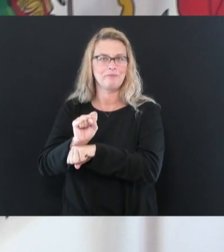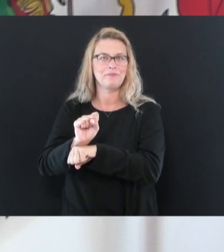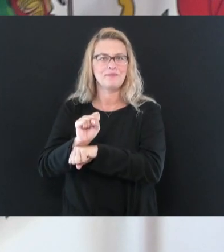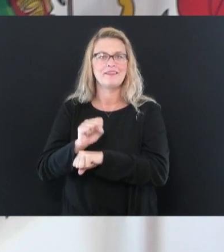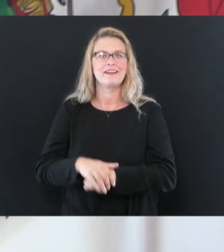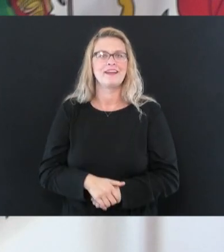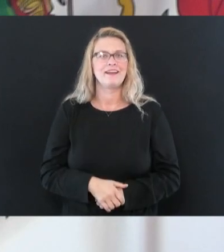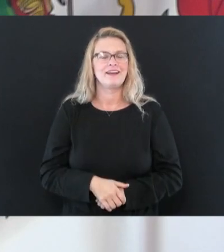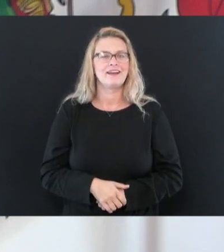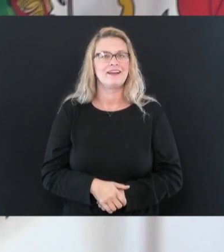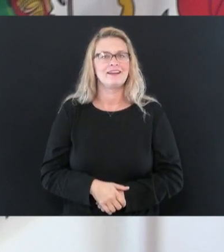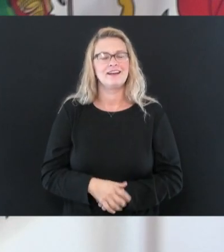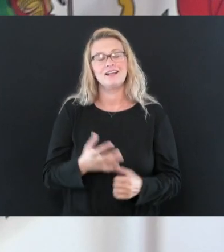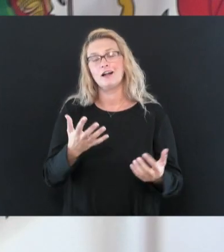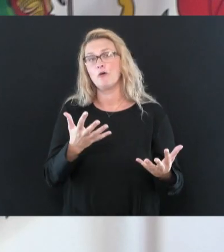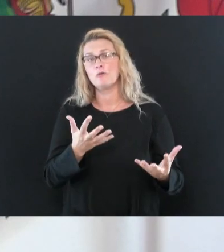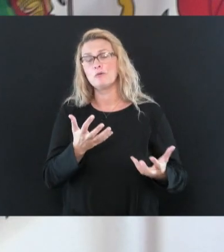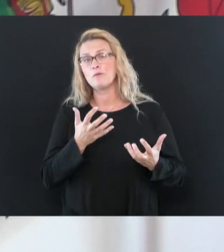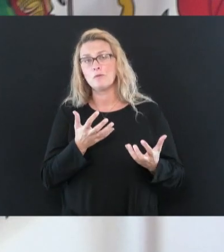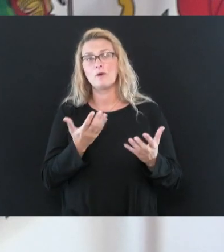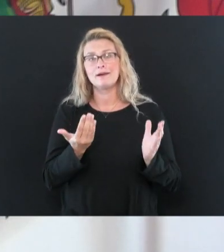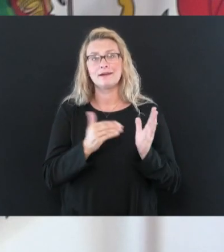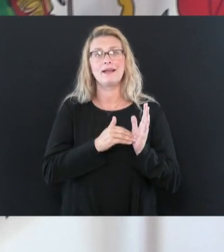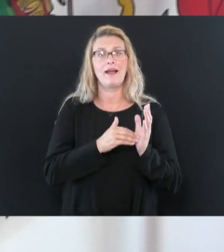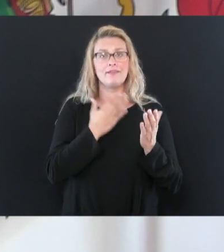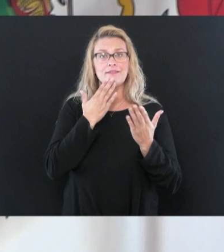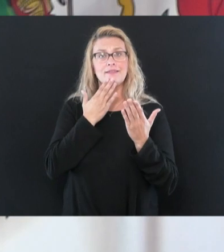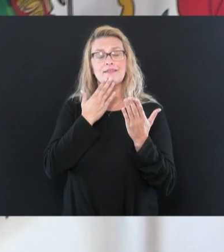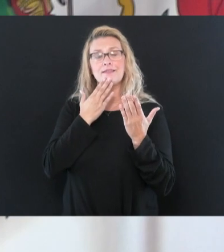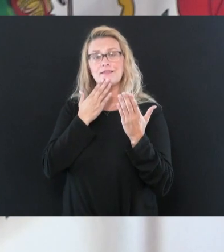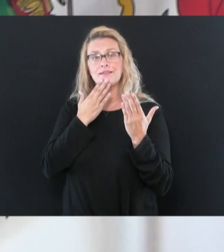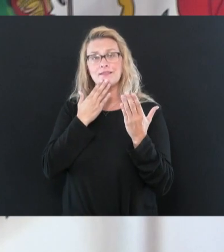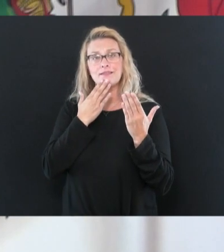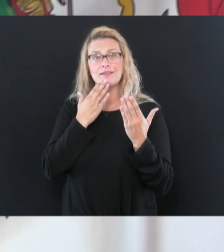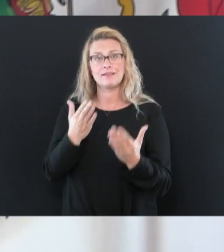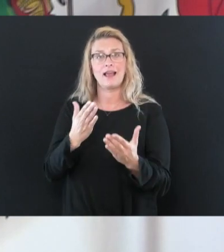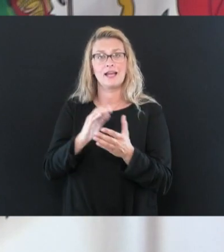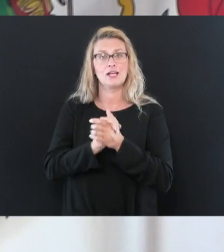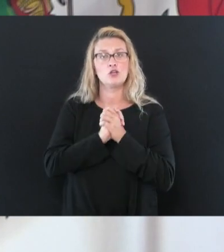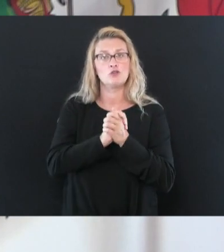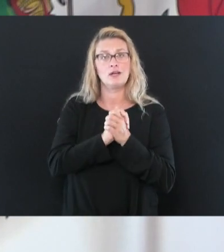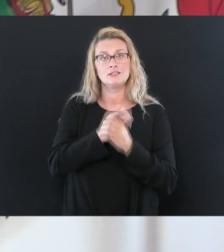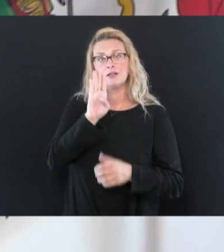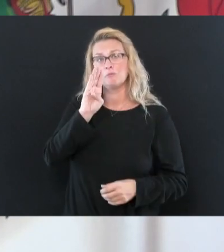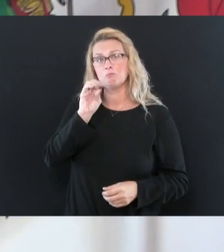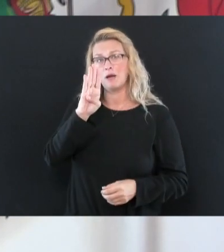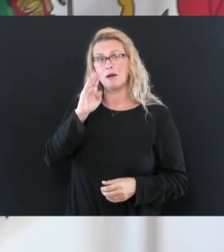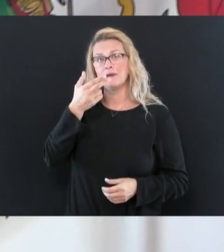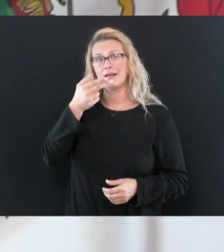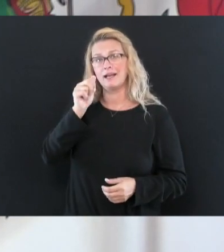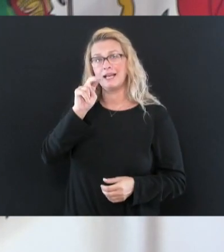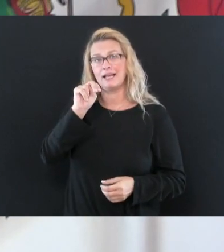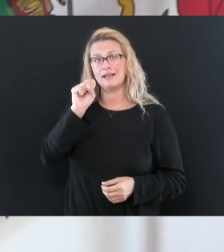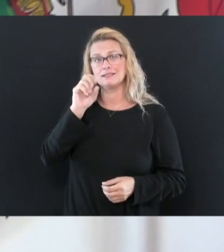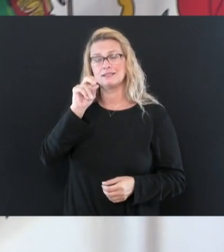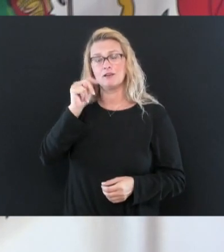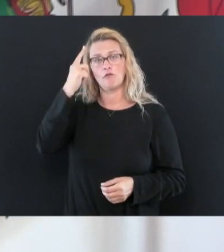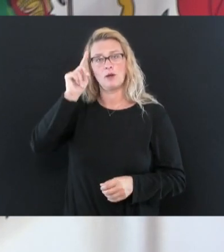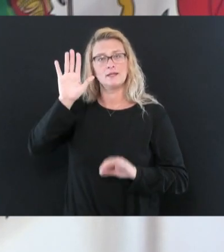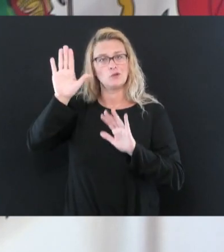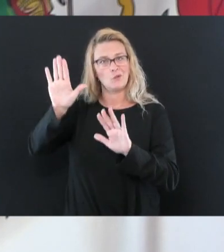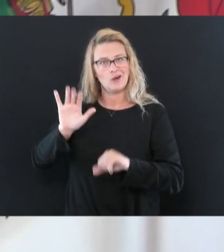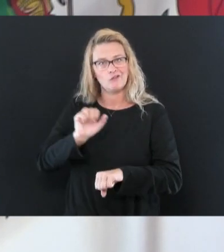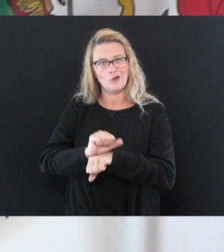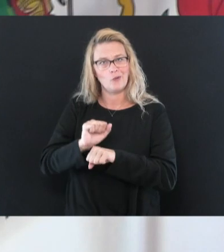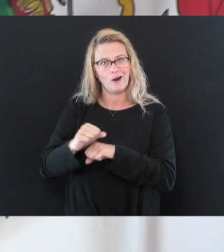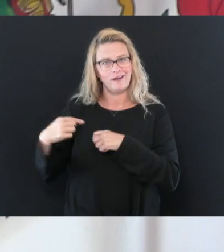I absolutely want to again thank and congratulate Bob Hansen for all the great work that he did, and